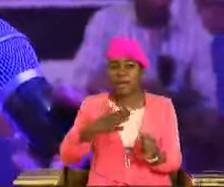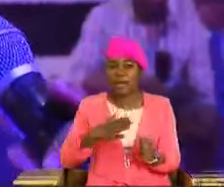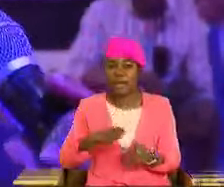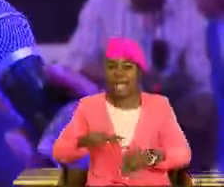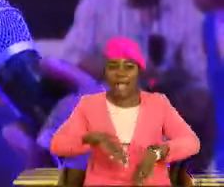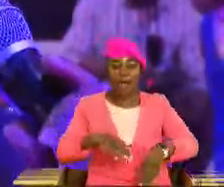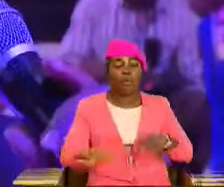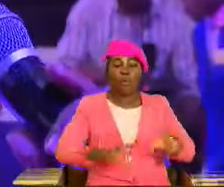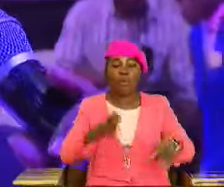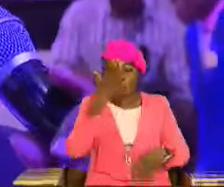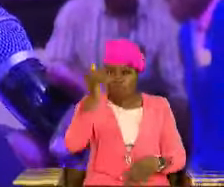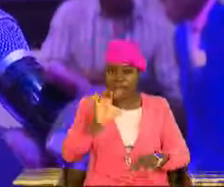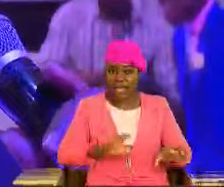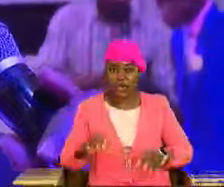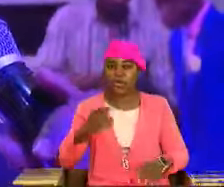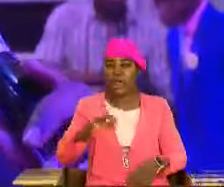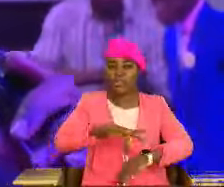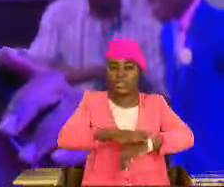the